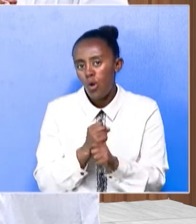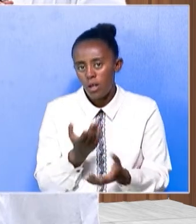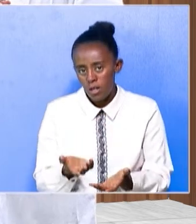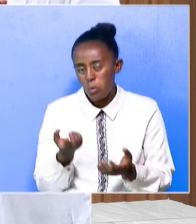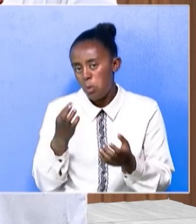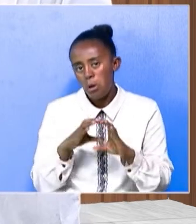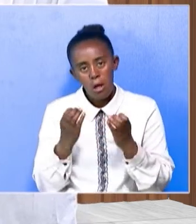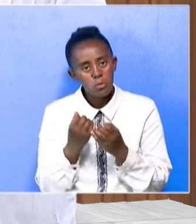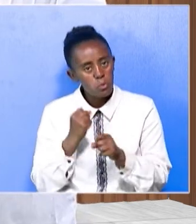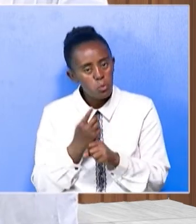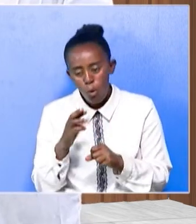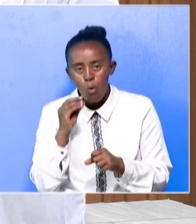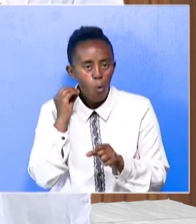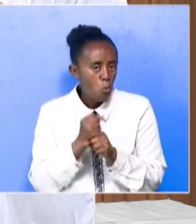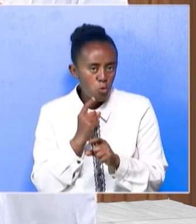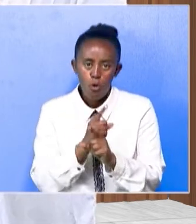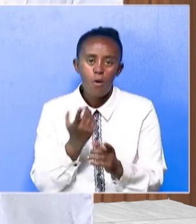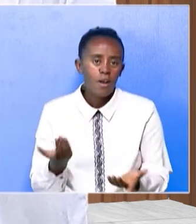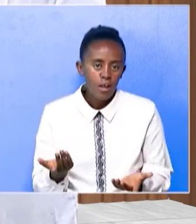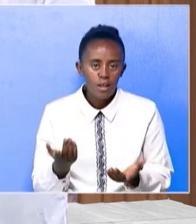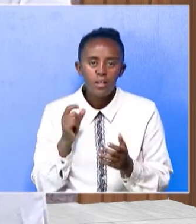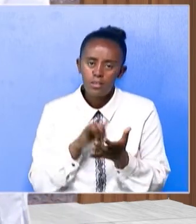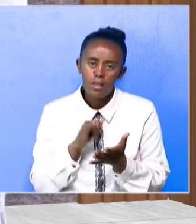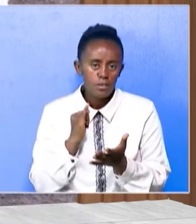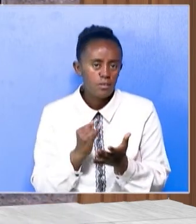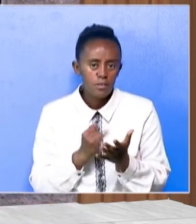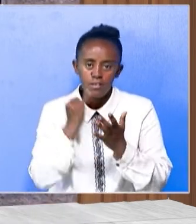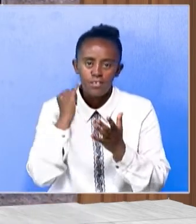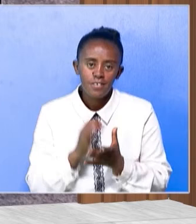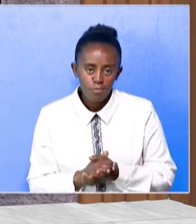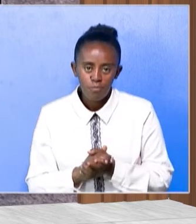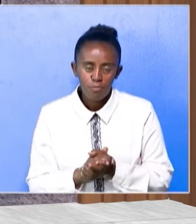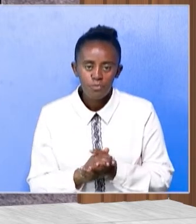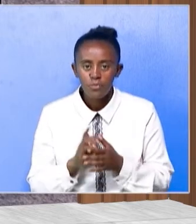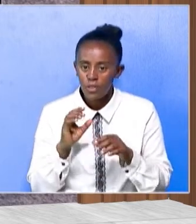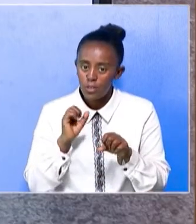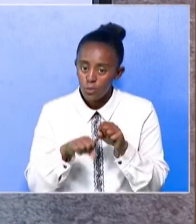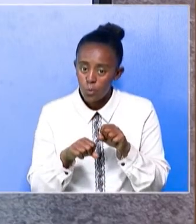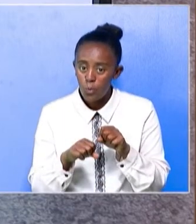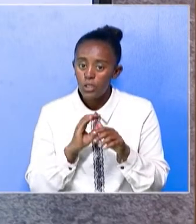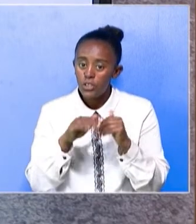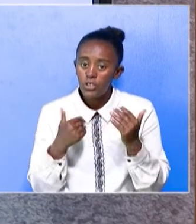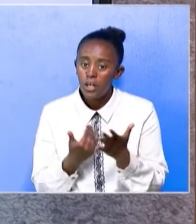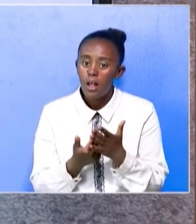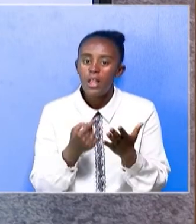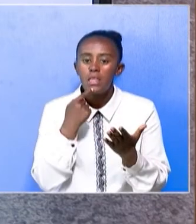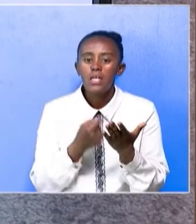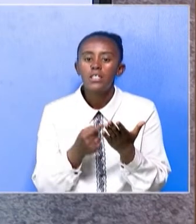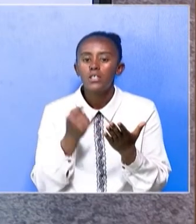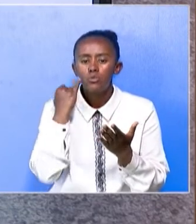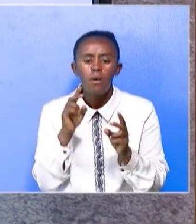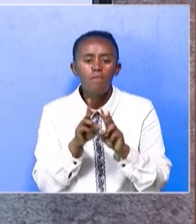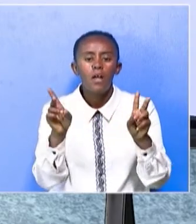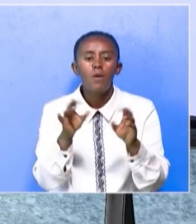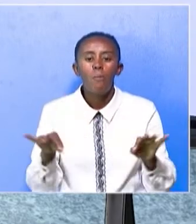or classwork, homework properly. That's it. So, in general, these issues are very